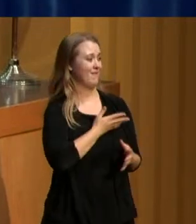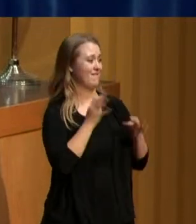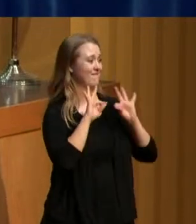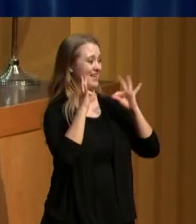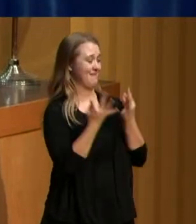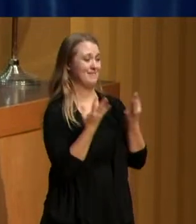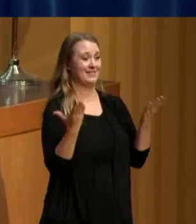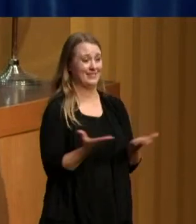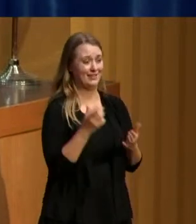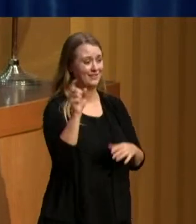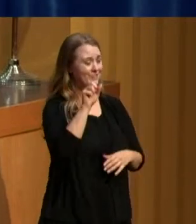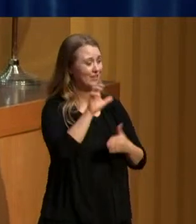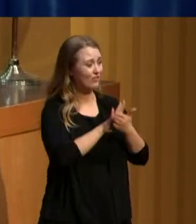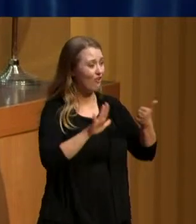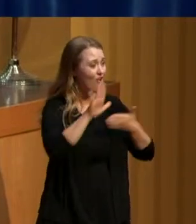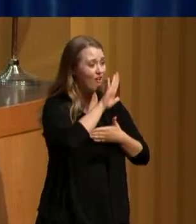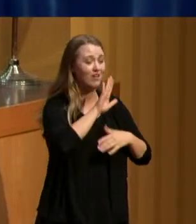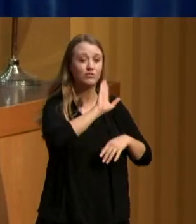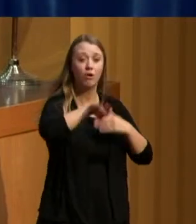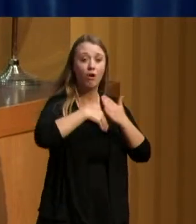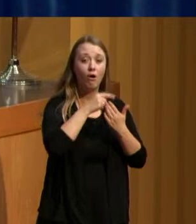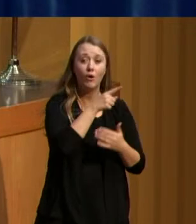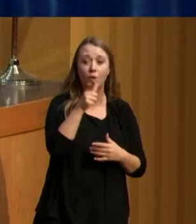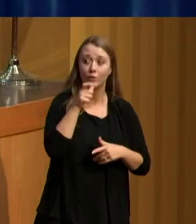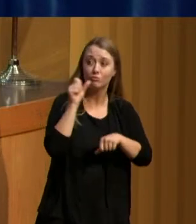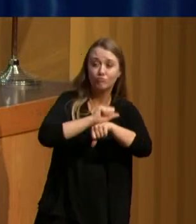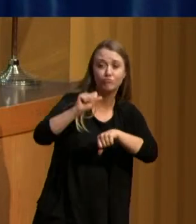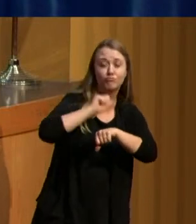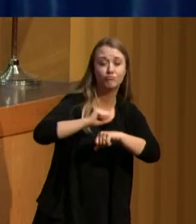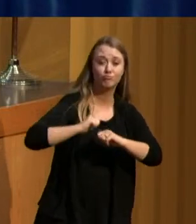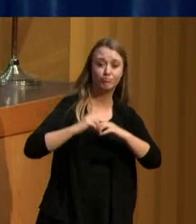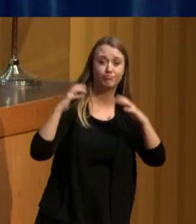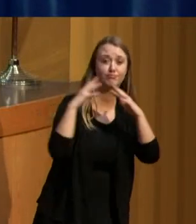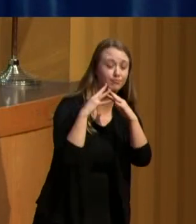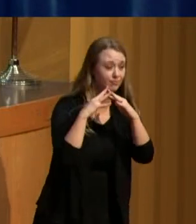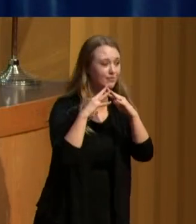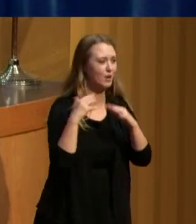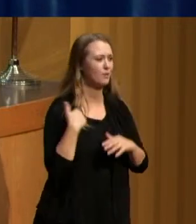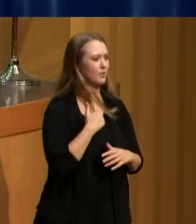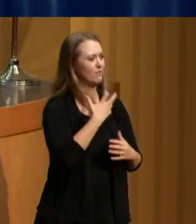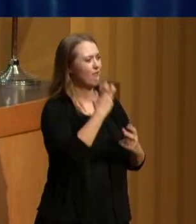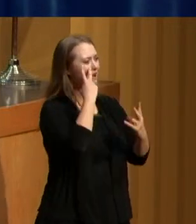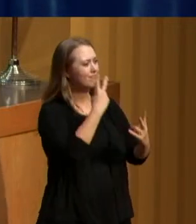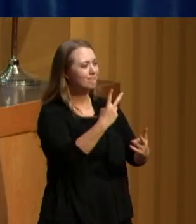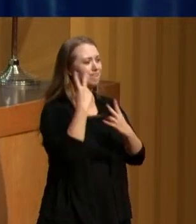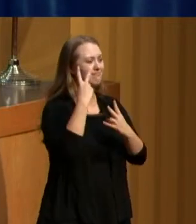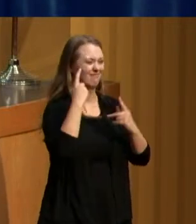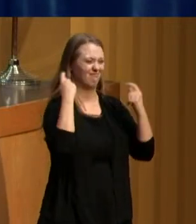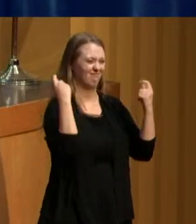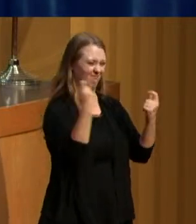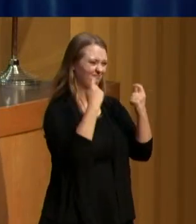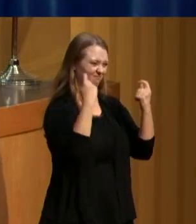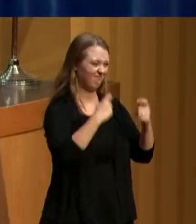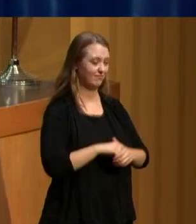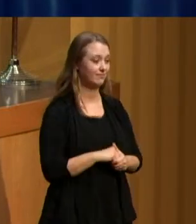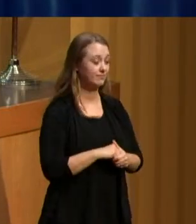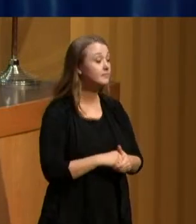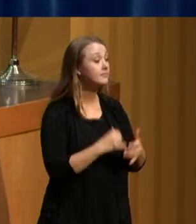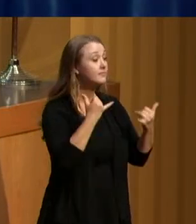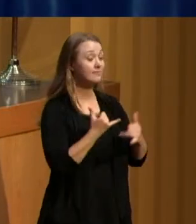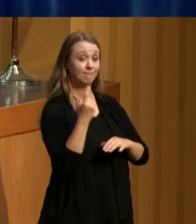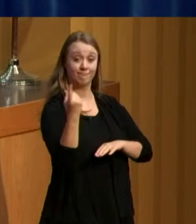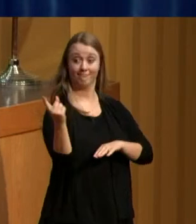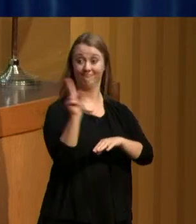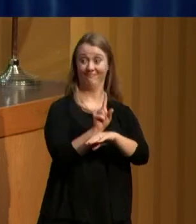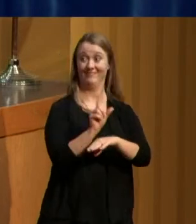people that put this together. And let's take a look and celebrate that. I want to bring up to the stage our